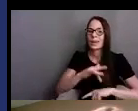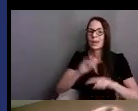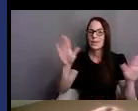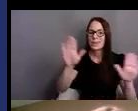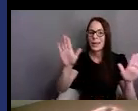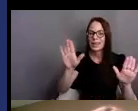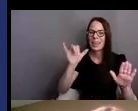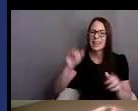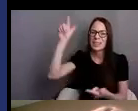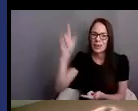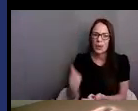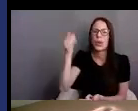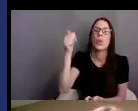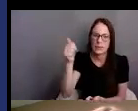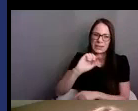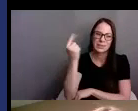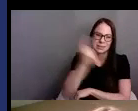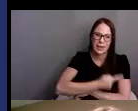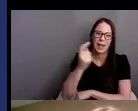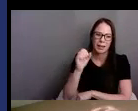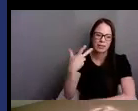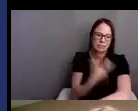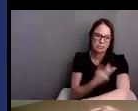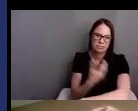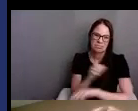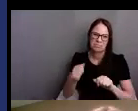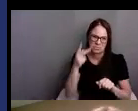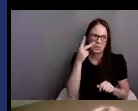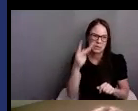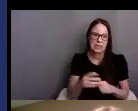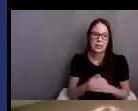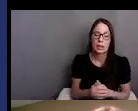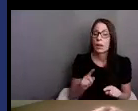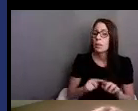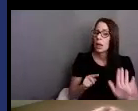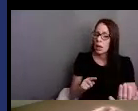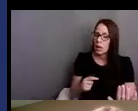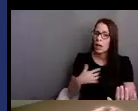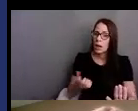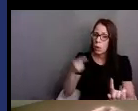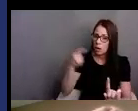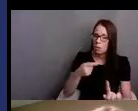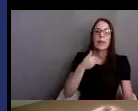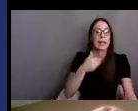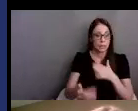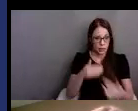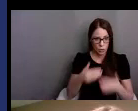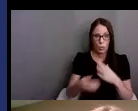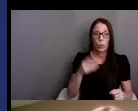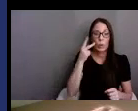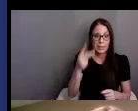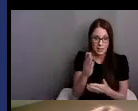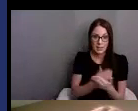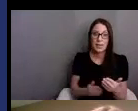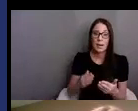administration typically, as you can see. But I want to make the point that even though we're seeing some